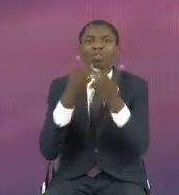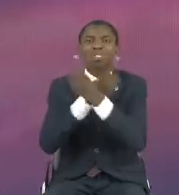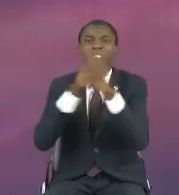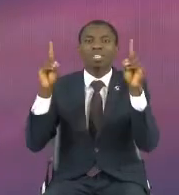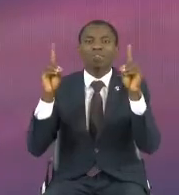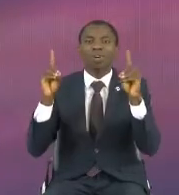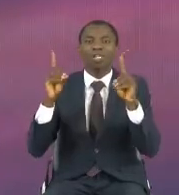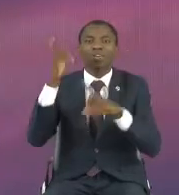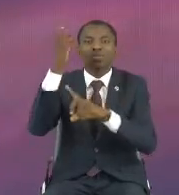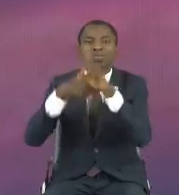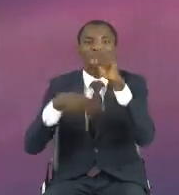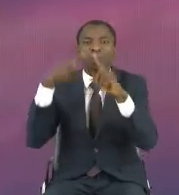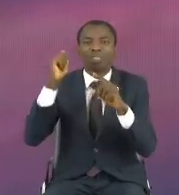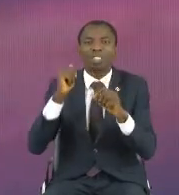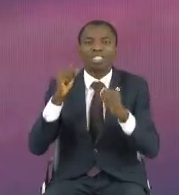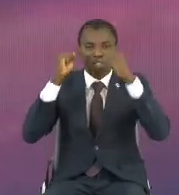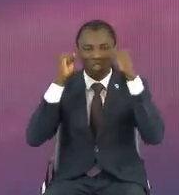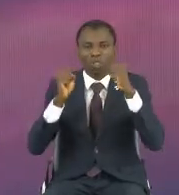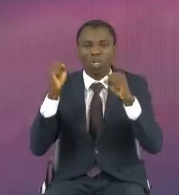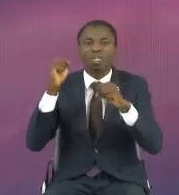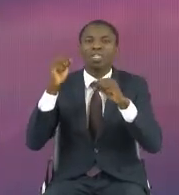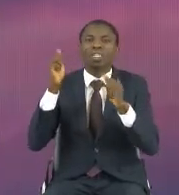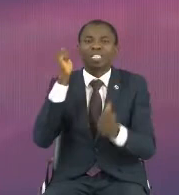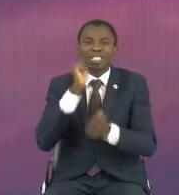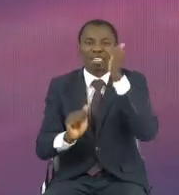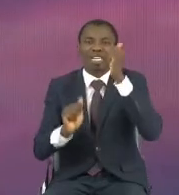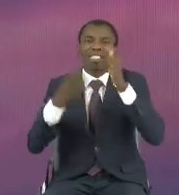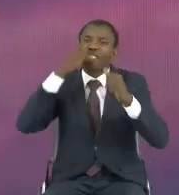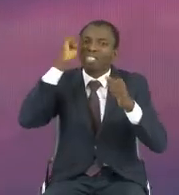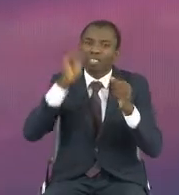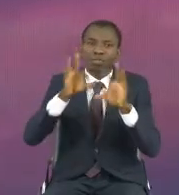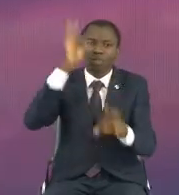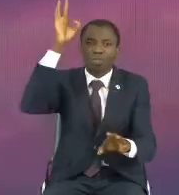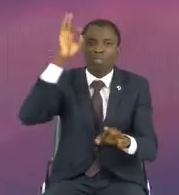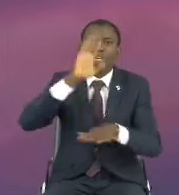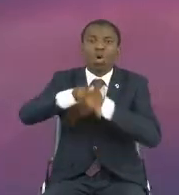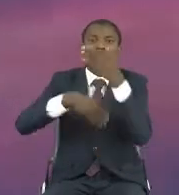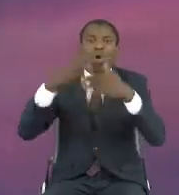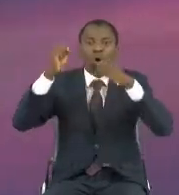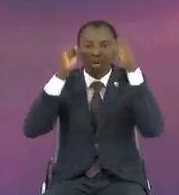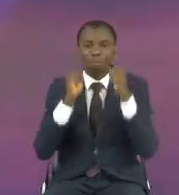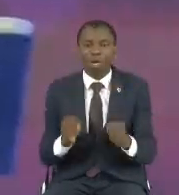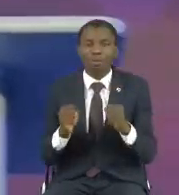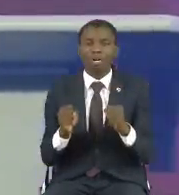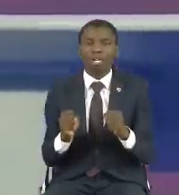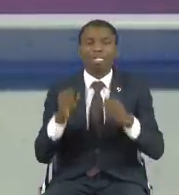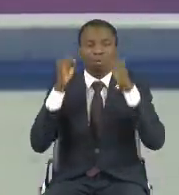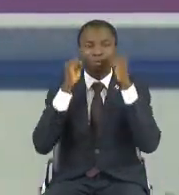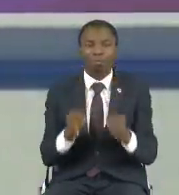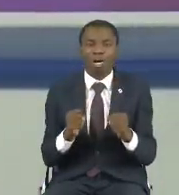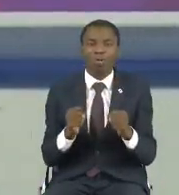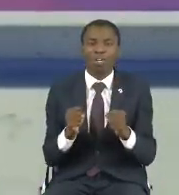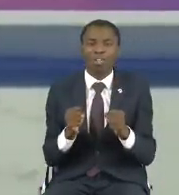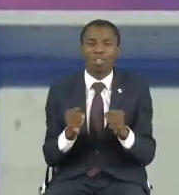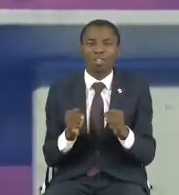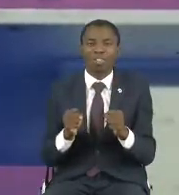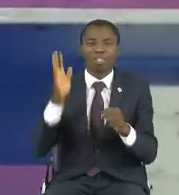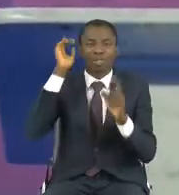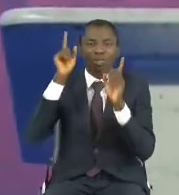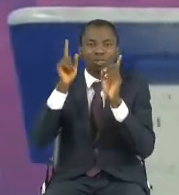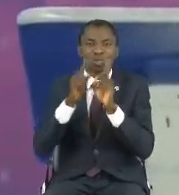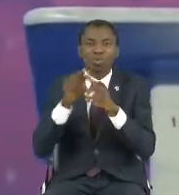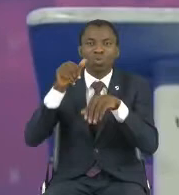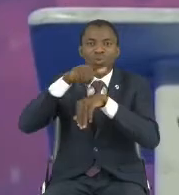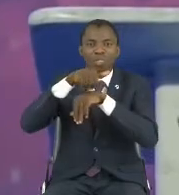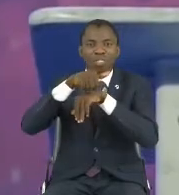the strongest demon, evil spirit, all power. Power to dry up